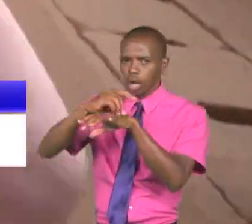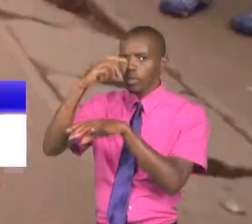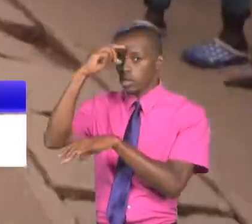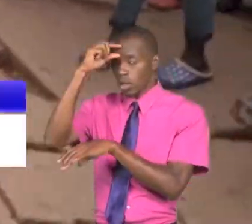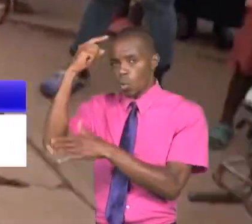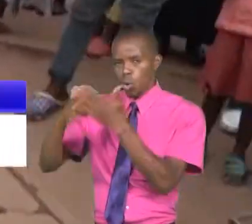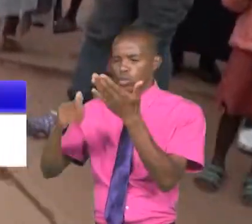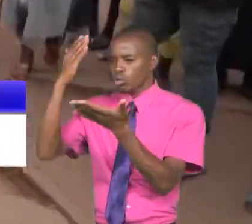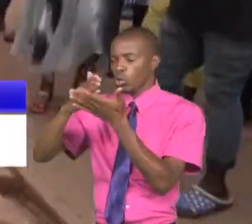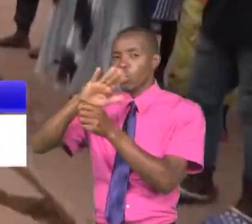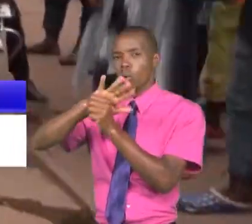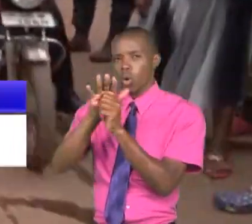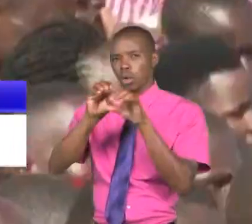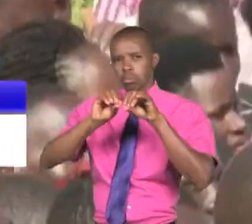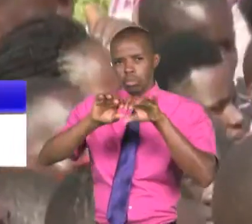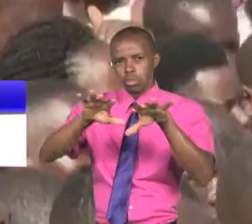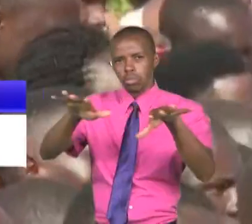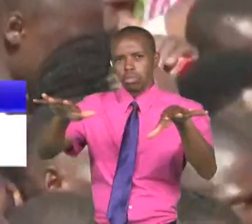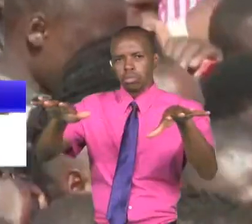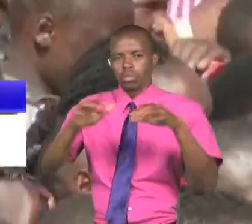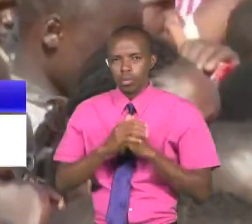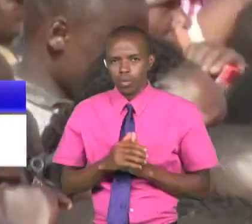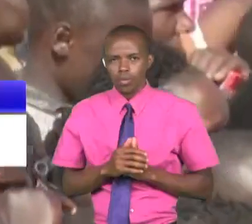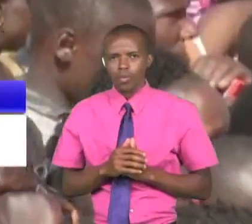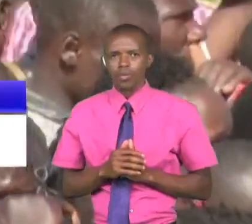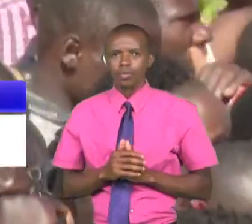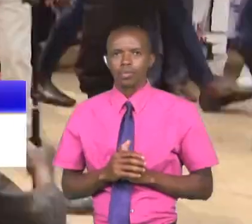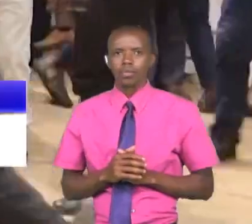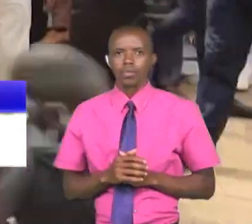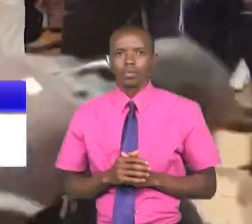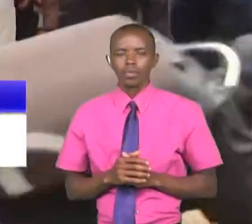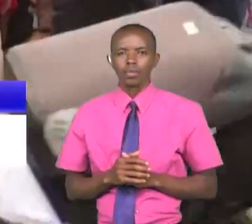was to curb the spread of COVID-19. Please